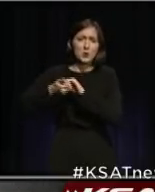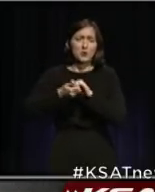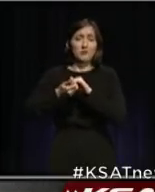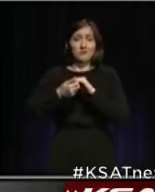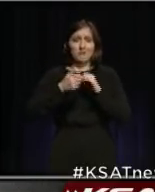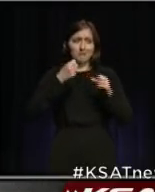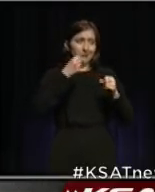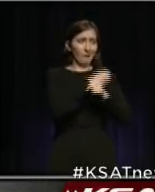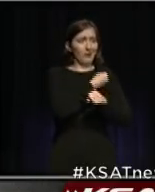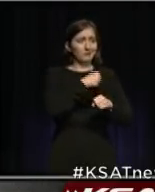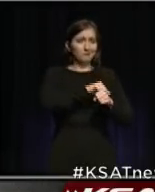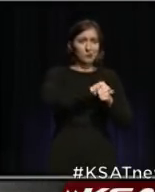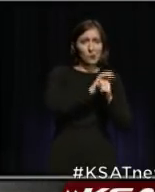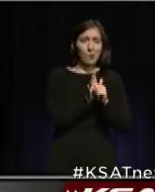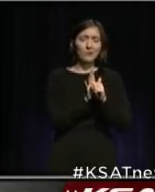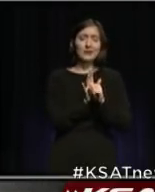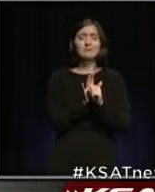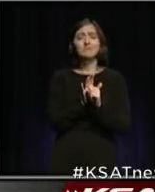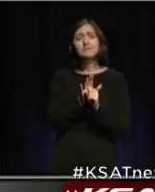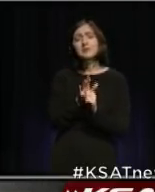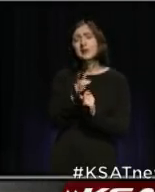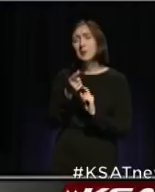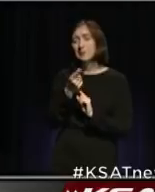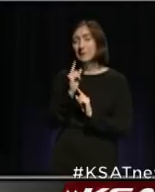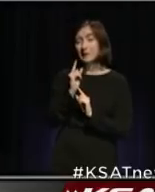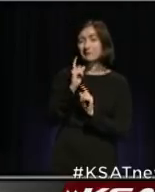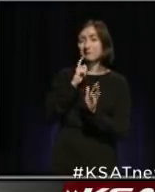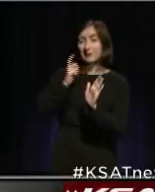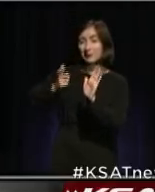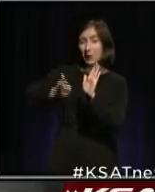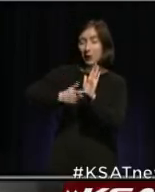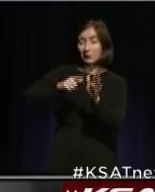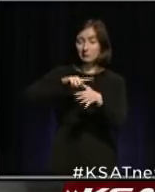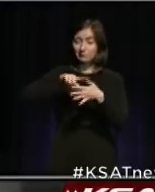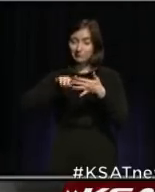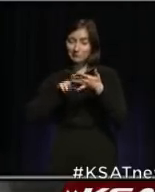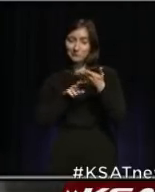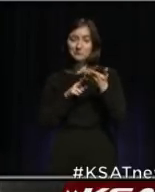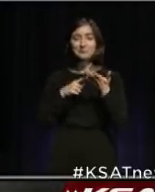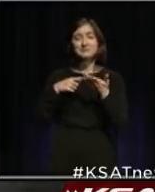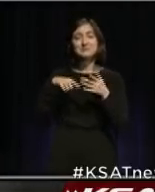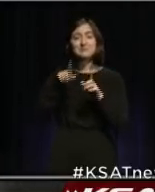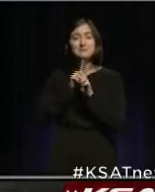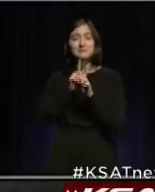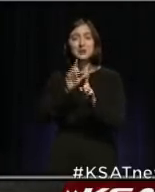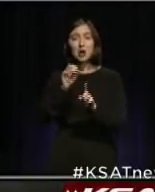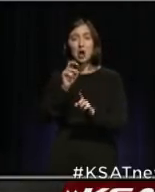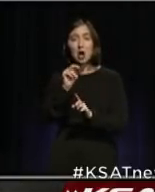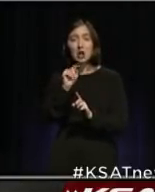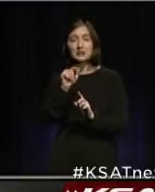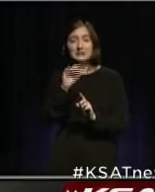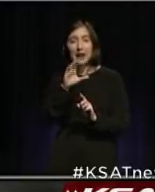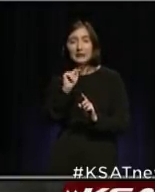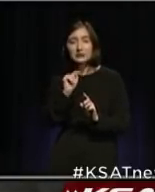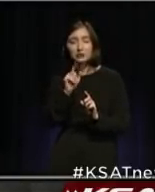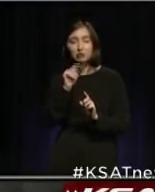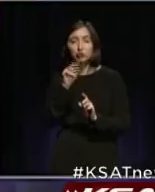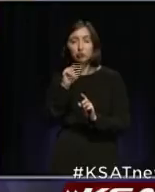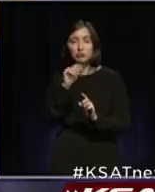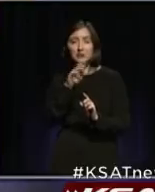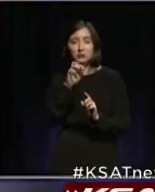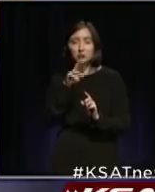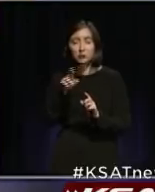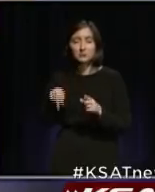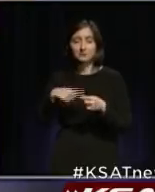I especially want to take a moment to acknowledge some contact tracers of the week under Jack Tsai. Thank you to Aishwara Sharma and Nicole